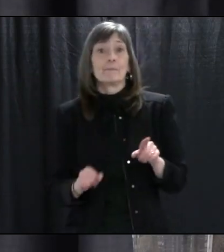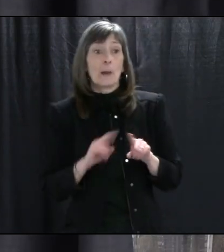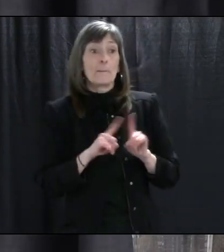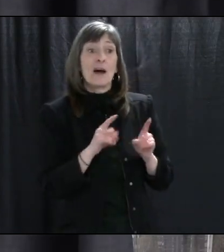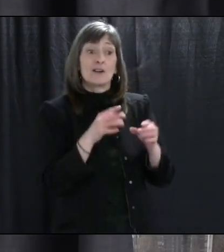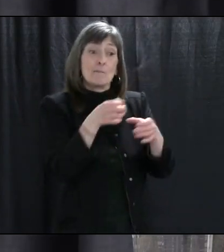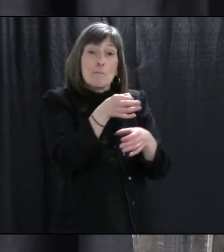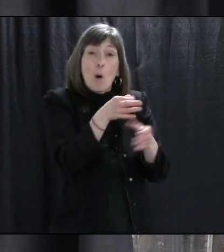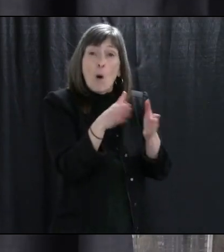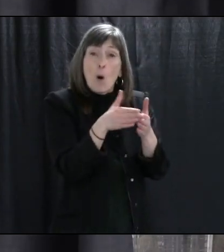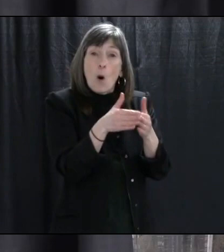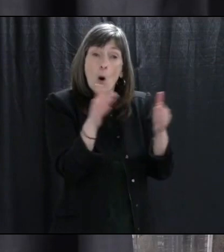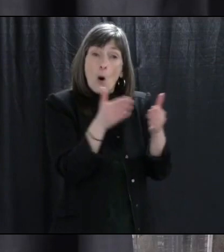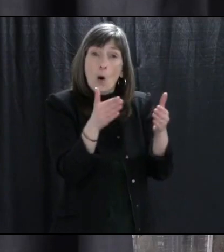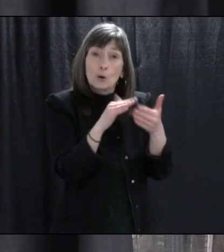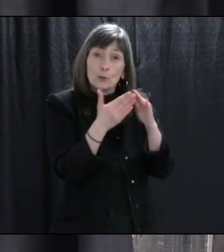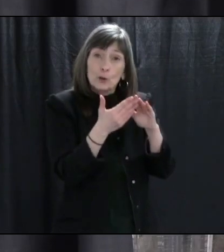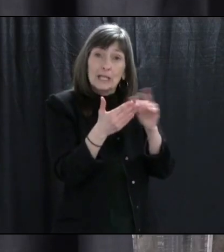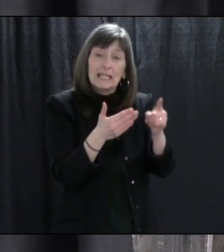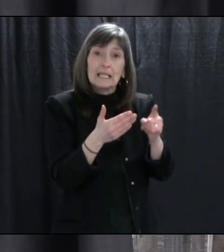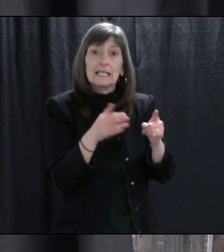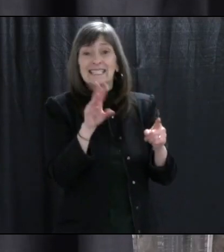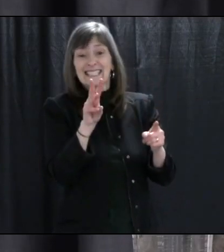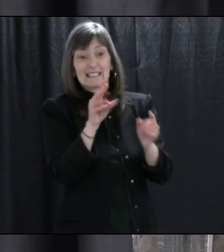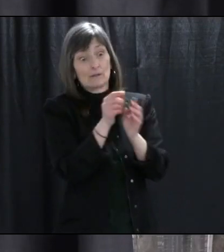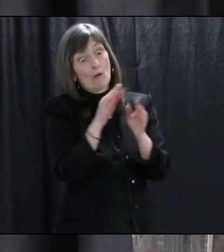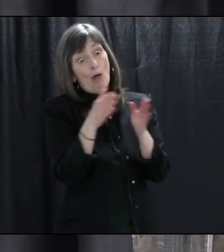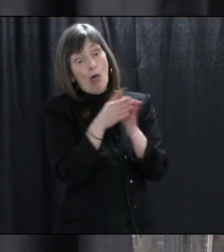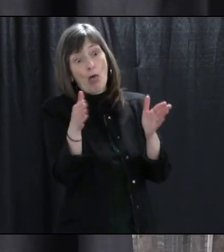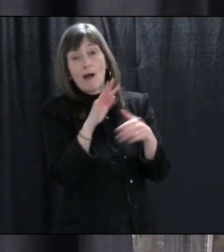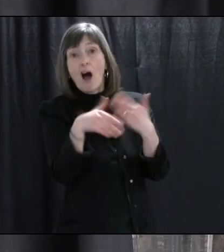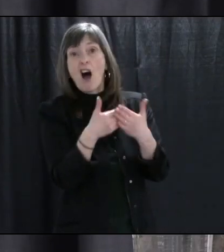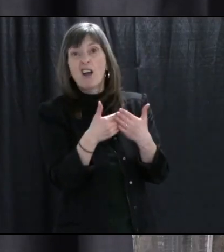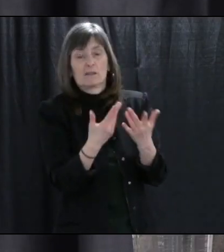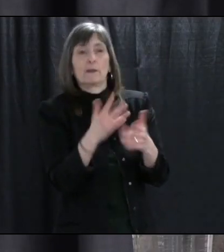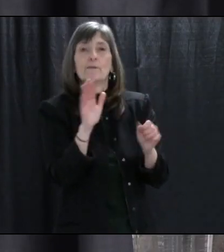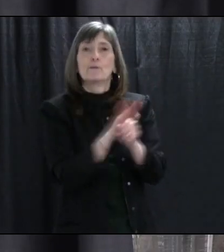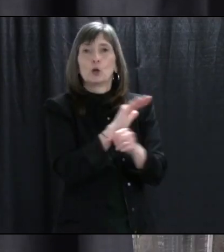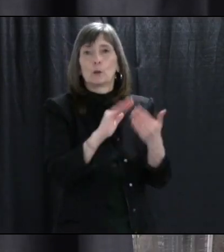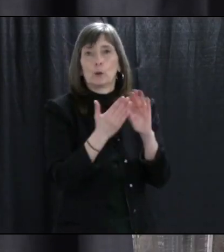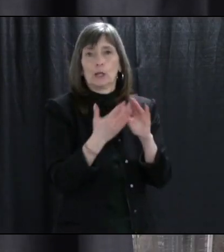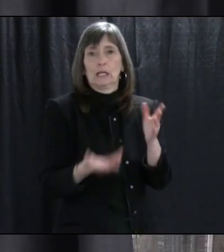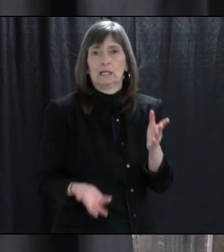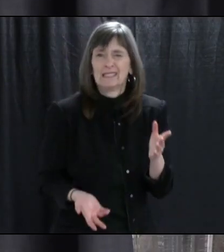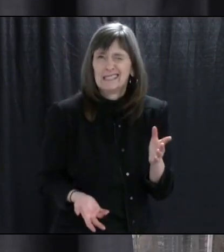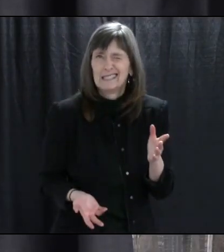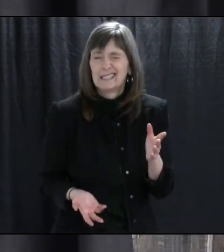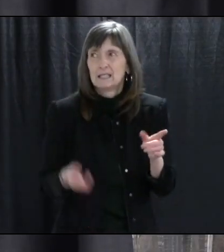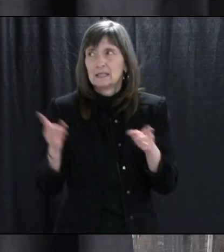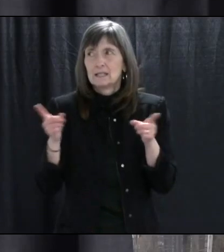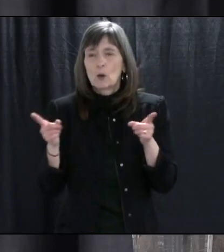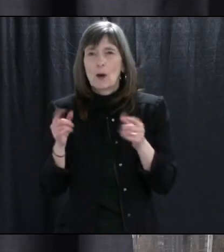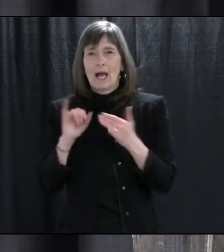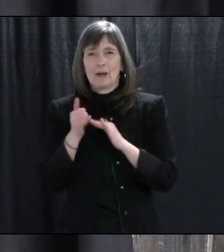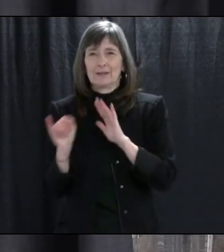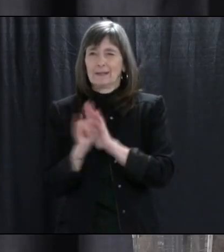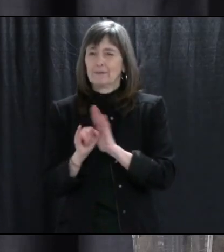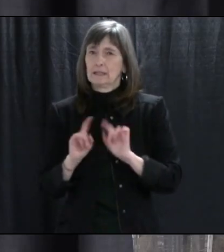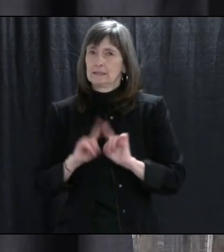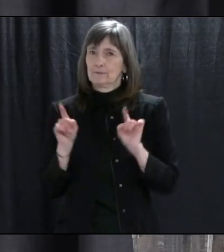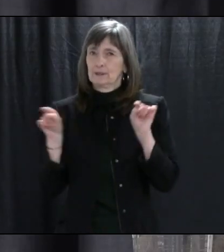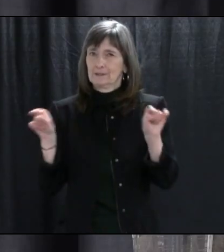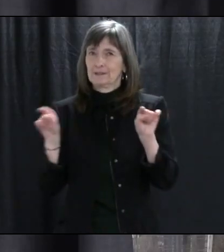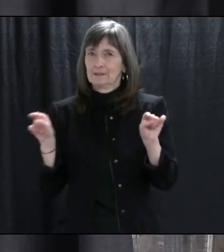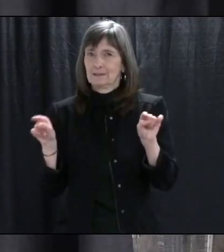entire community of 400, 600 people. So based on that, and based on the